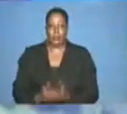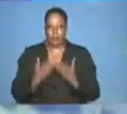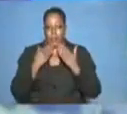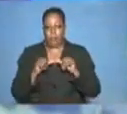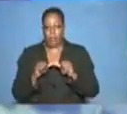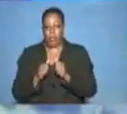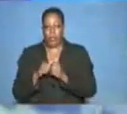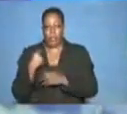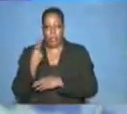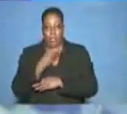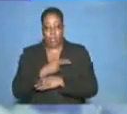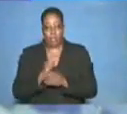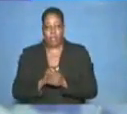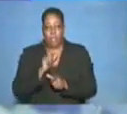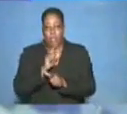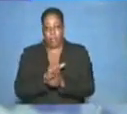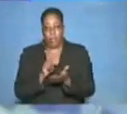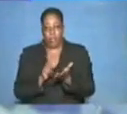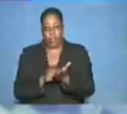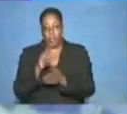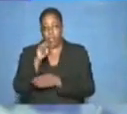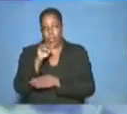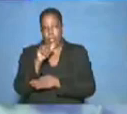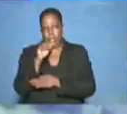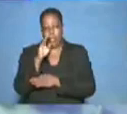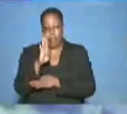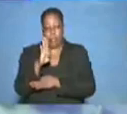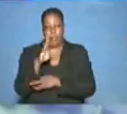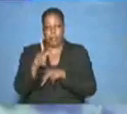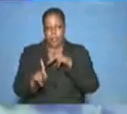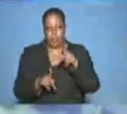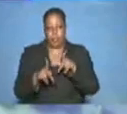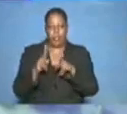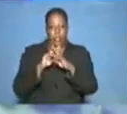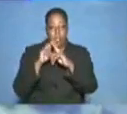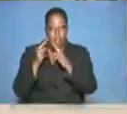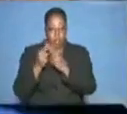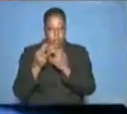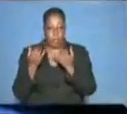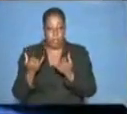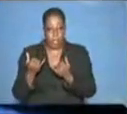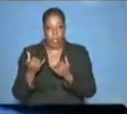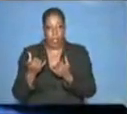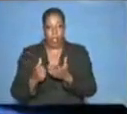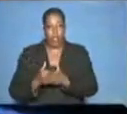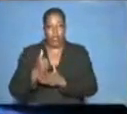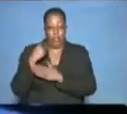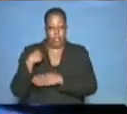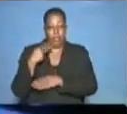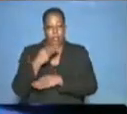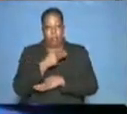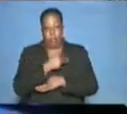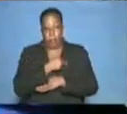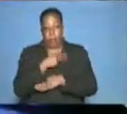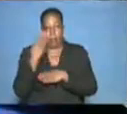Thanks for staying with us. In labor news, the National Insurance Board's Public Managers Union is now an official member of the Commonwealth of the Bahamas